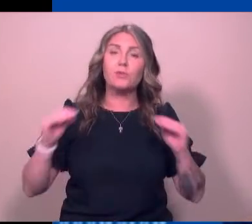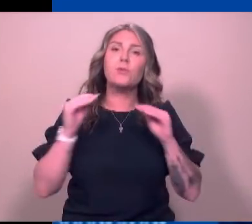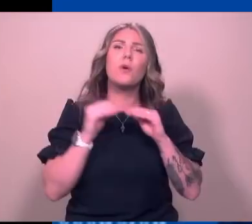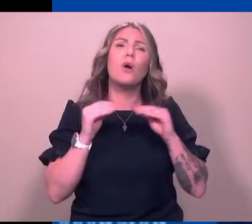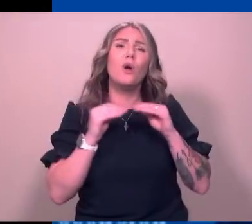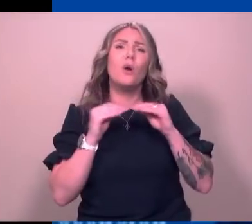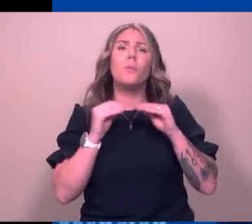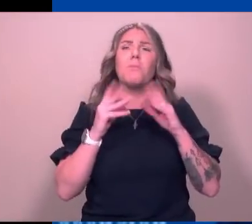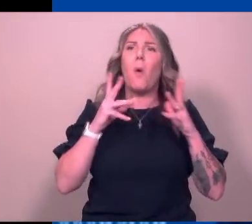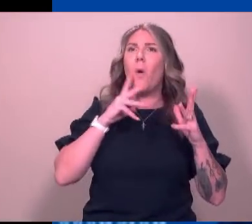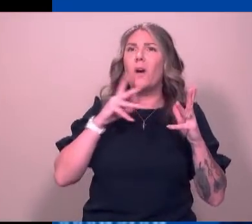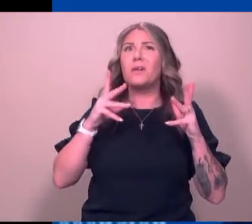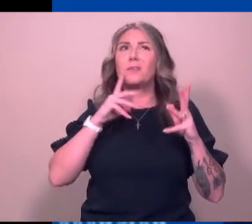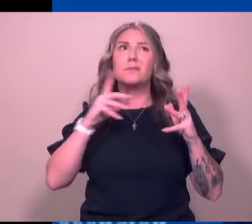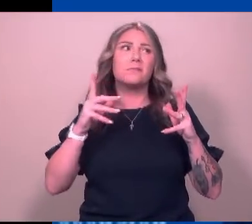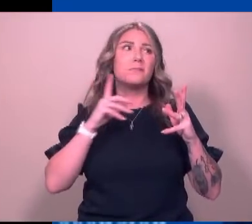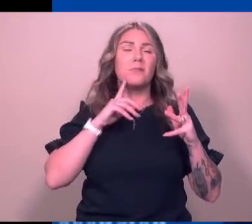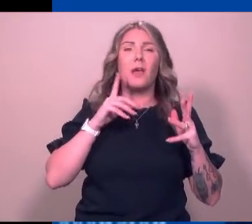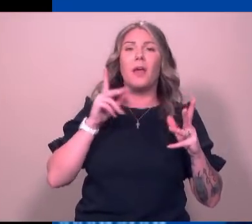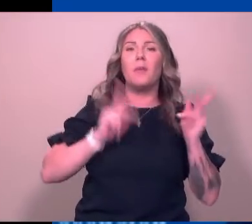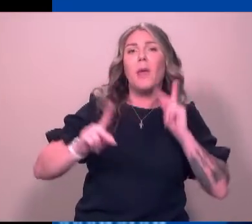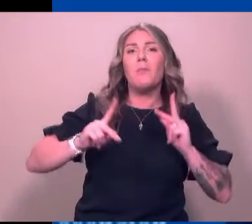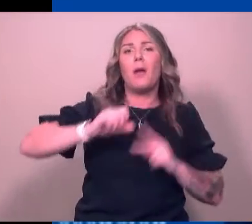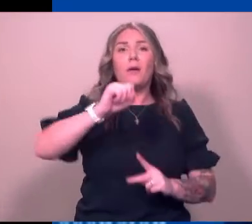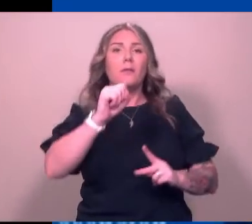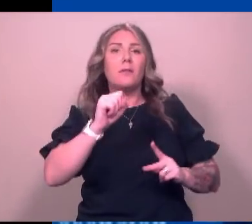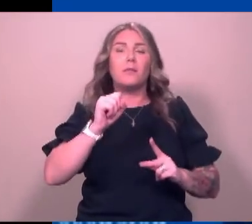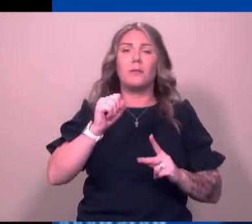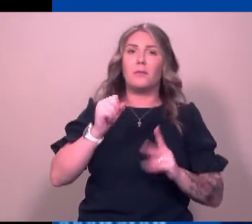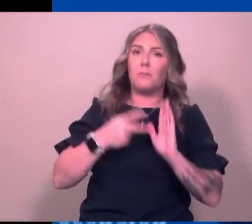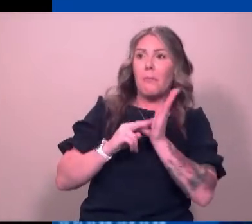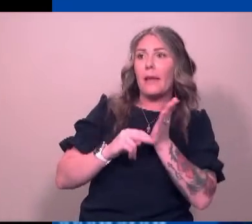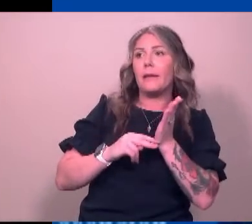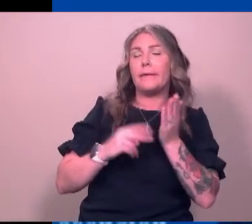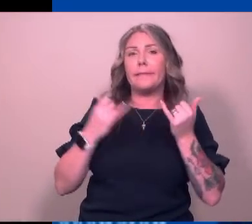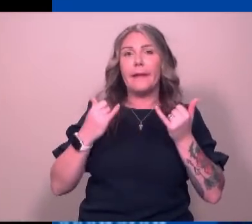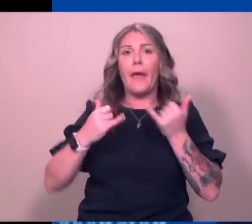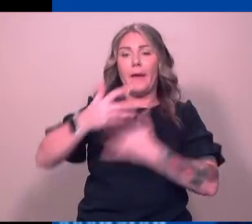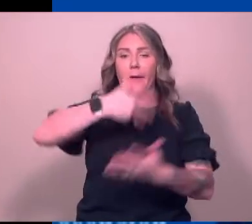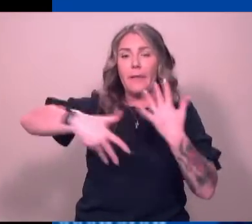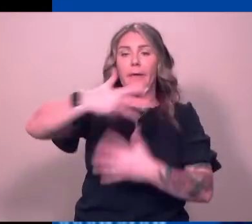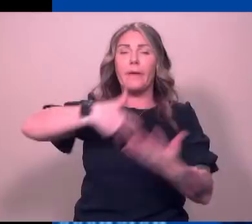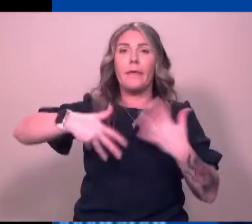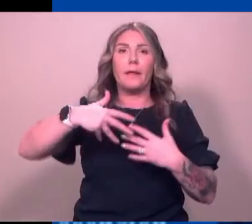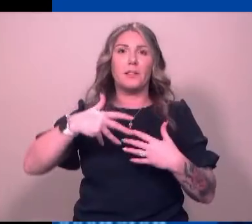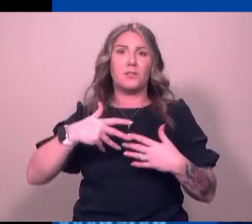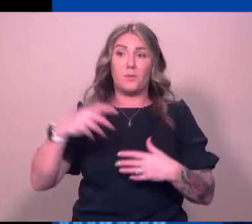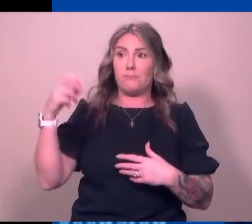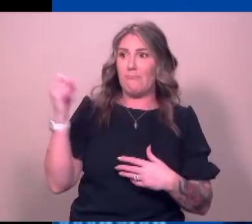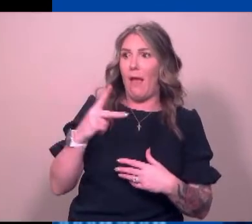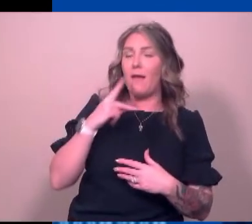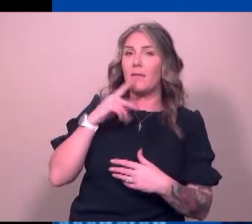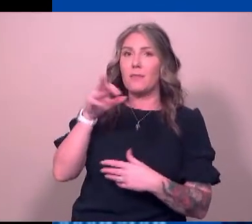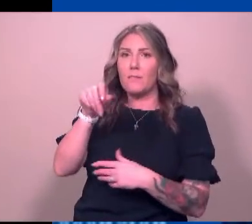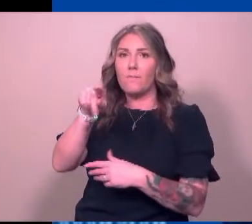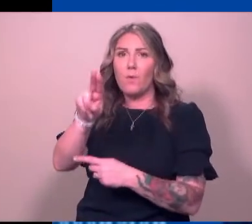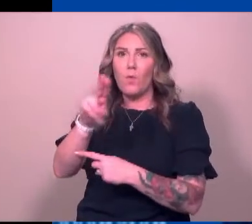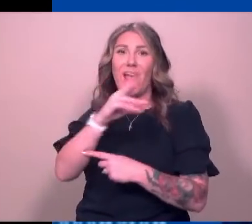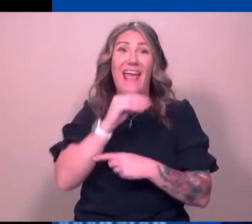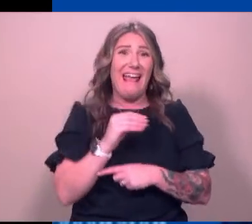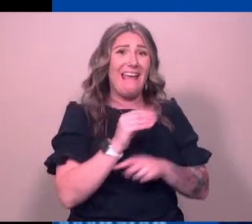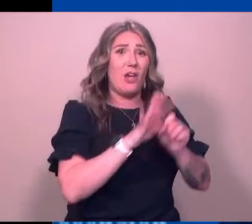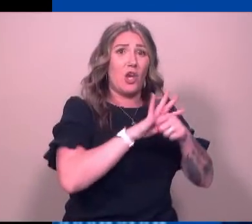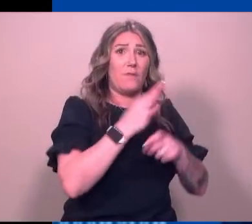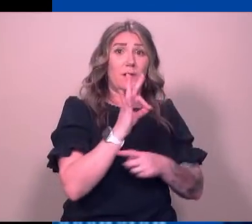aggregation, less social distancing, and that is bringing back the influenza that is coming in on top of the COVID-19. But by far, what